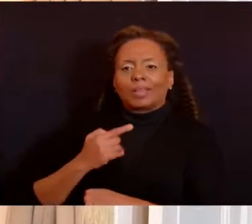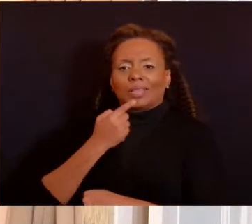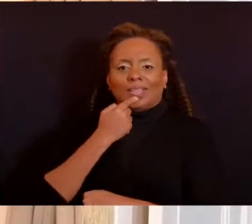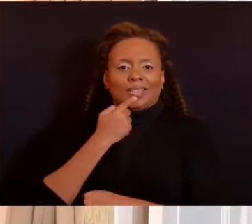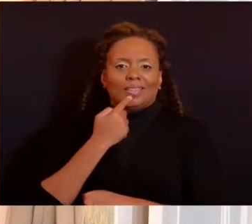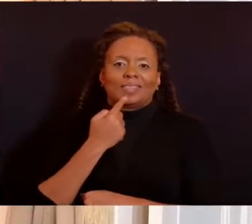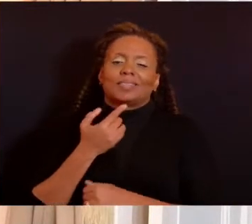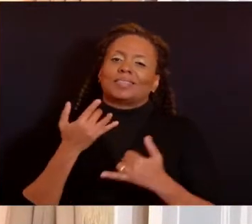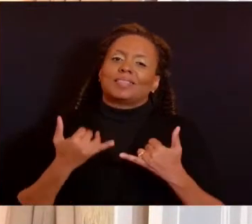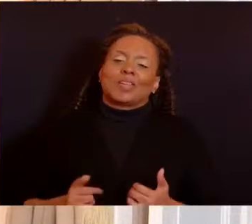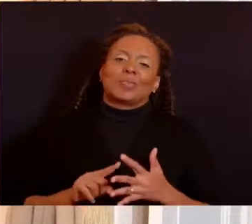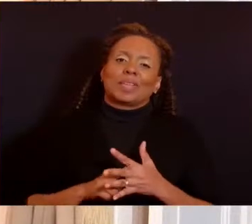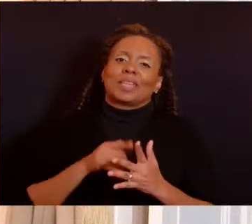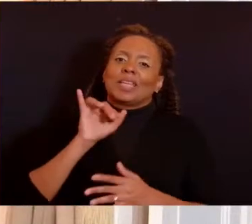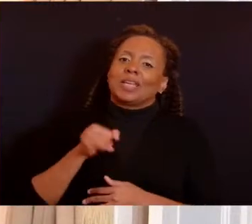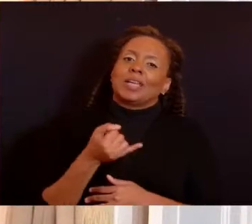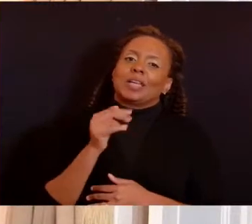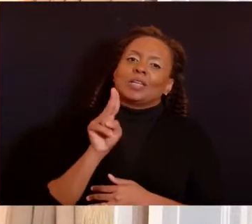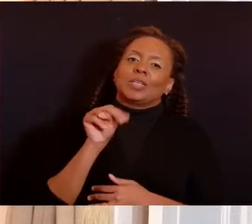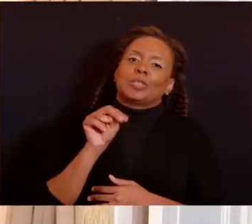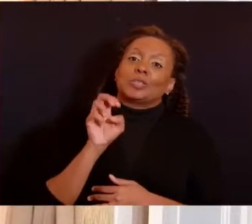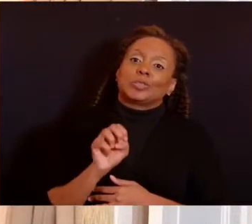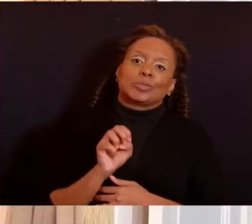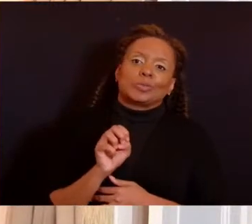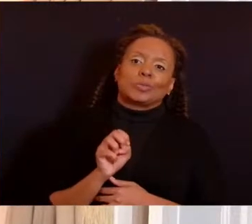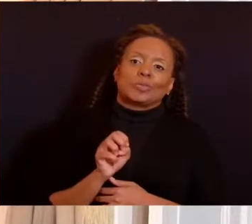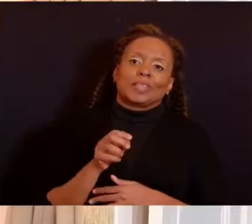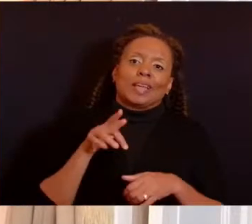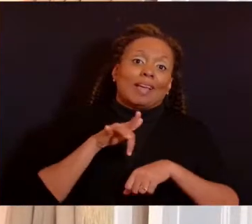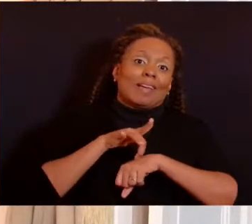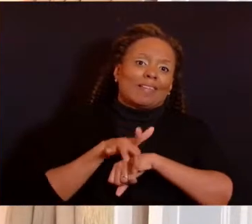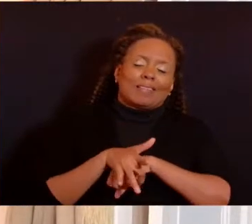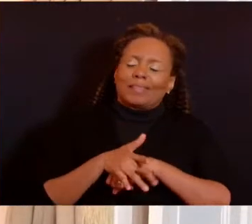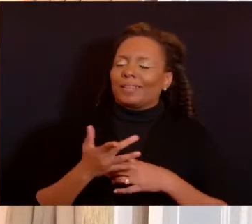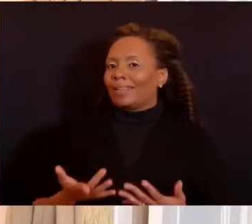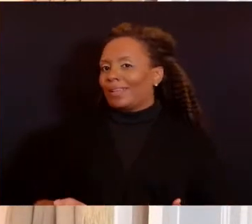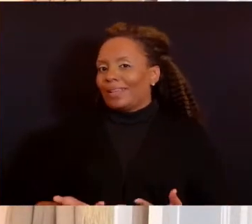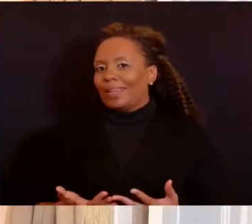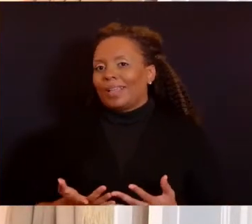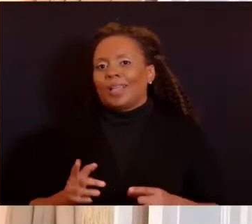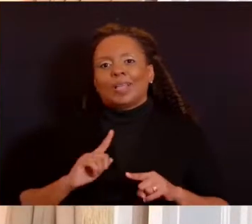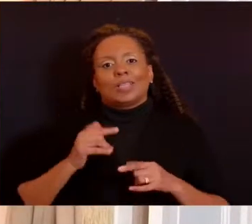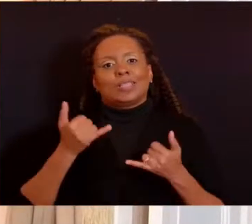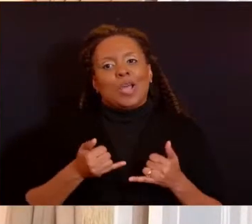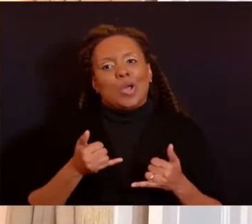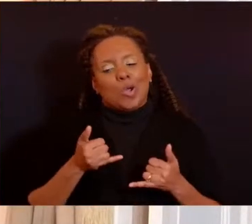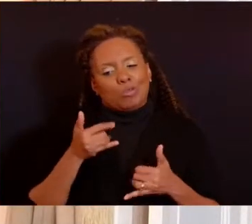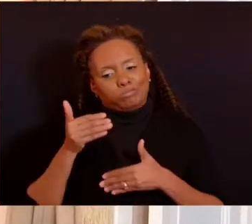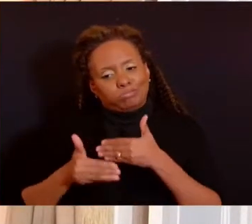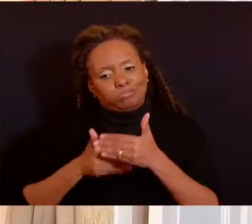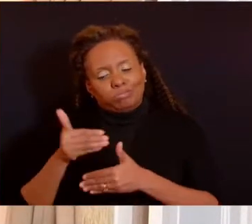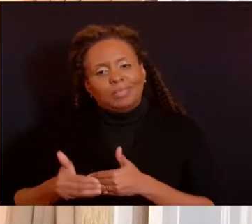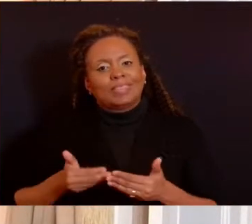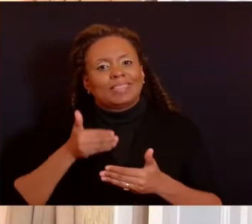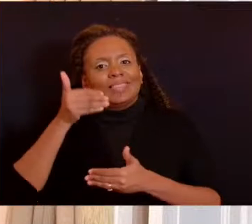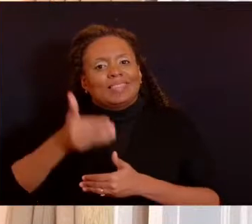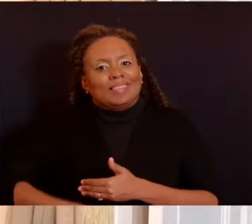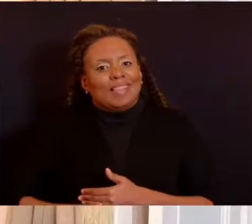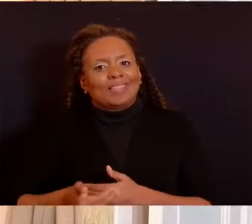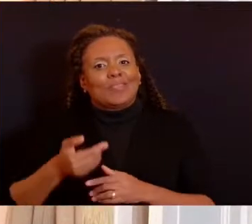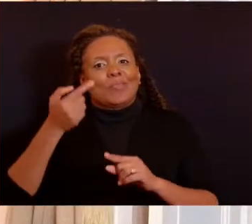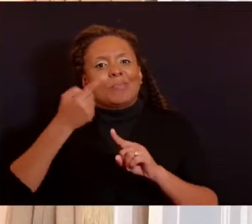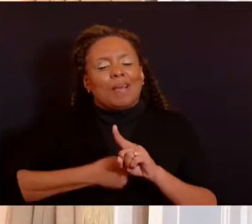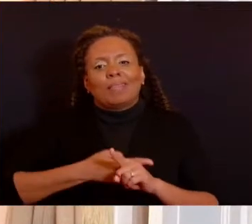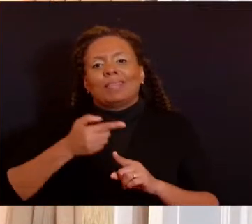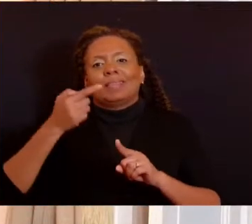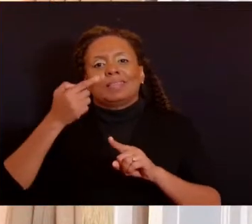this is just the beginning. June too soon. What a change. We now know that for the next few months we have